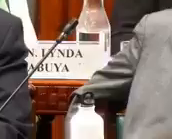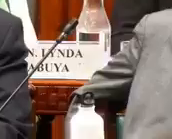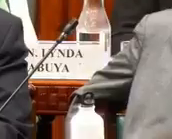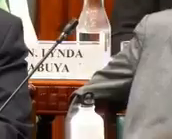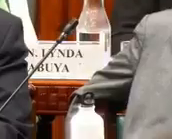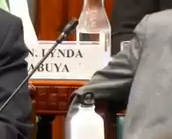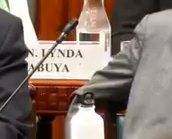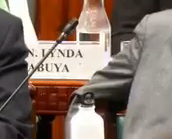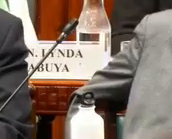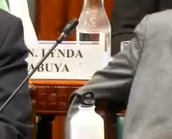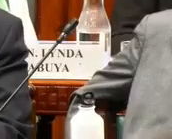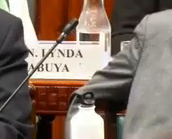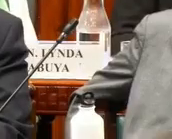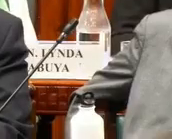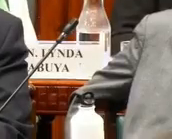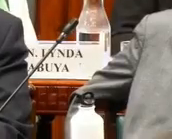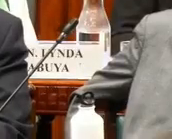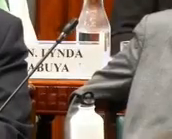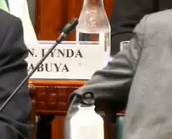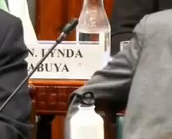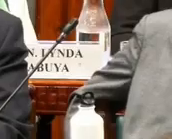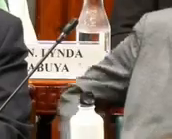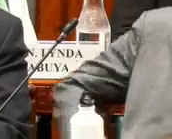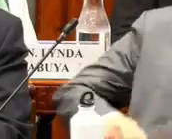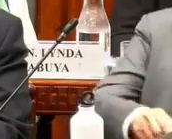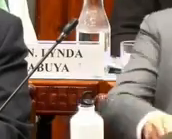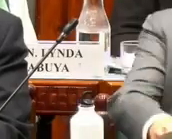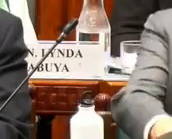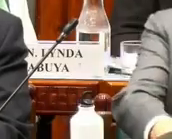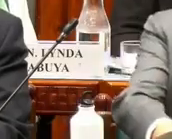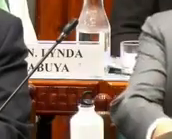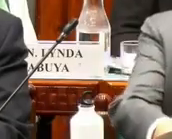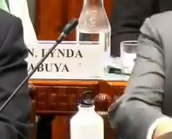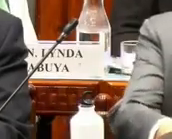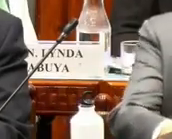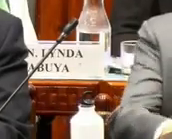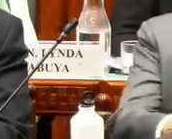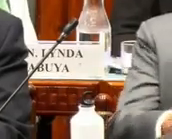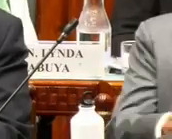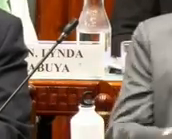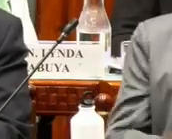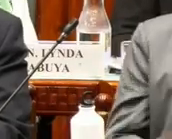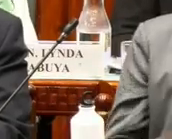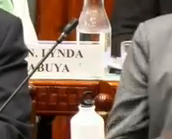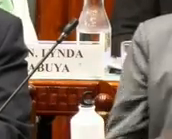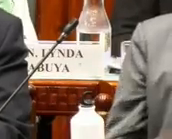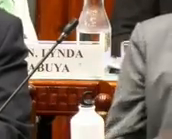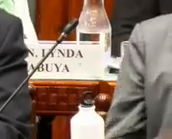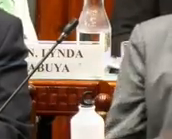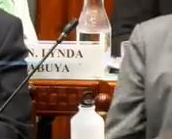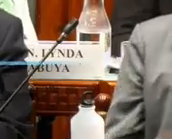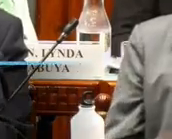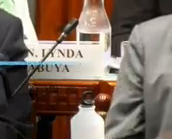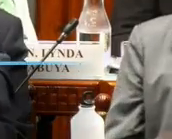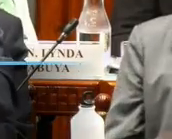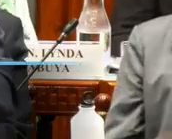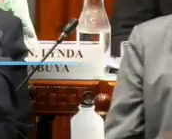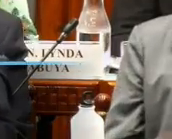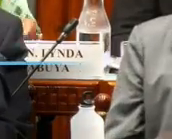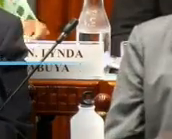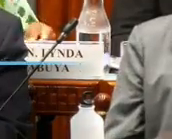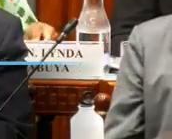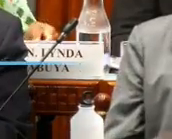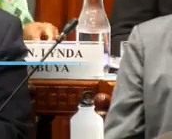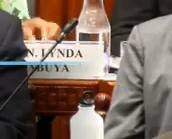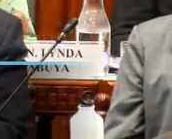Bula Vinaka, and Namaste to everyone. Mr. Speaker, I wholeheartedly support the motion by the Honorable